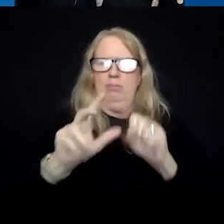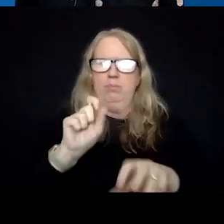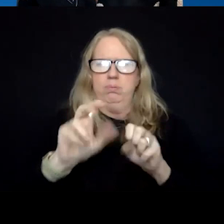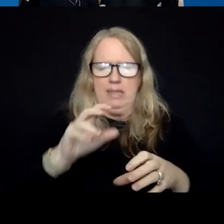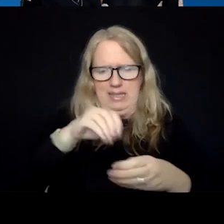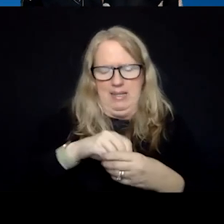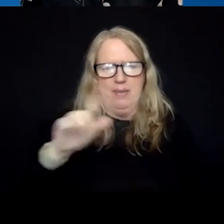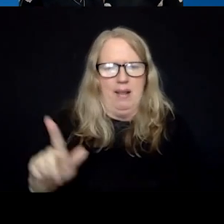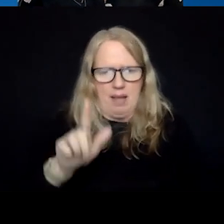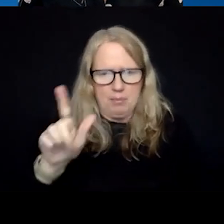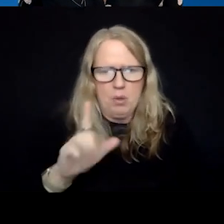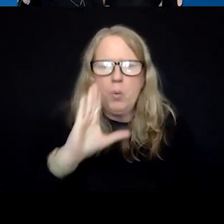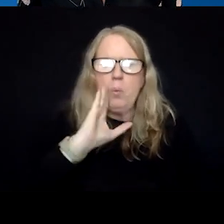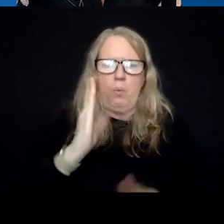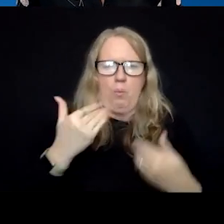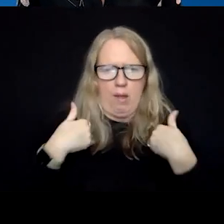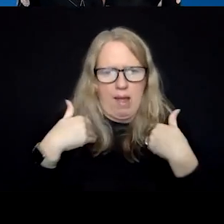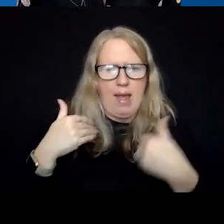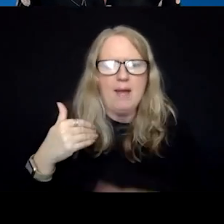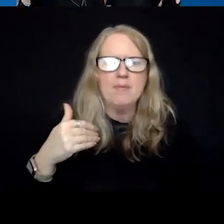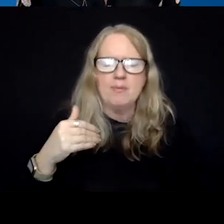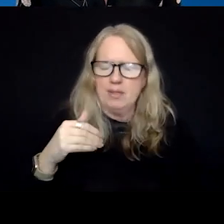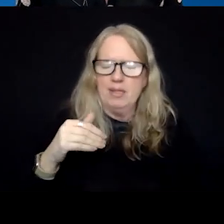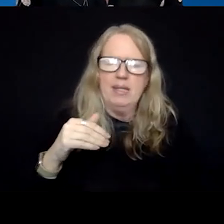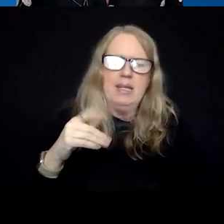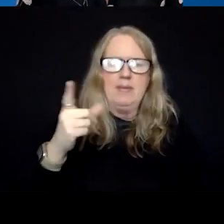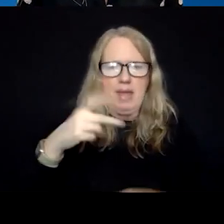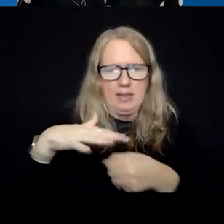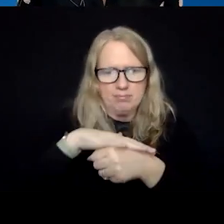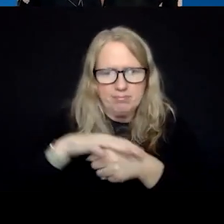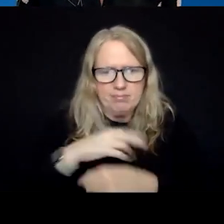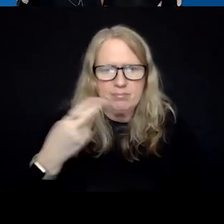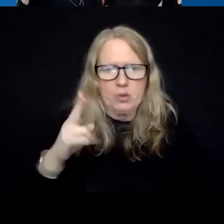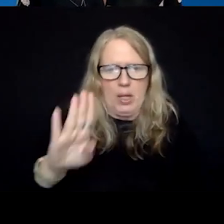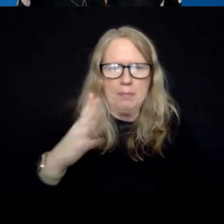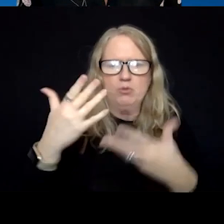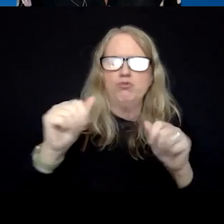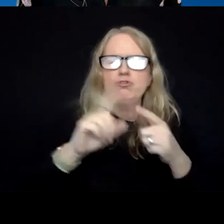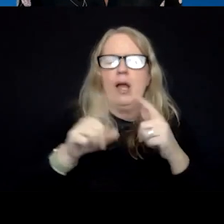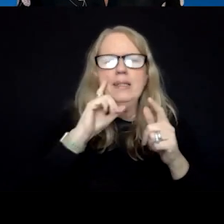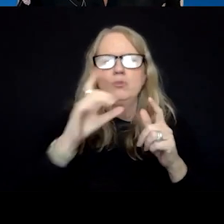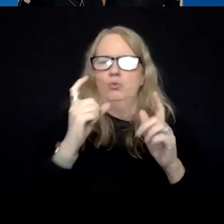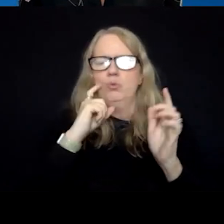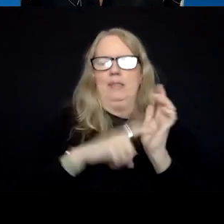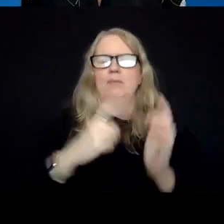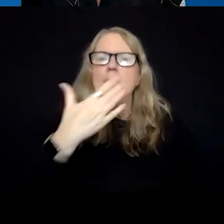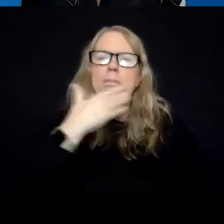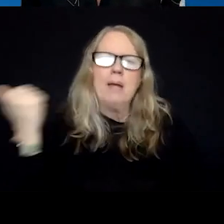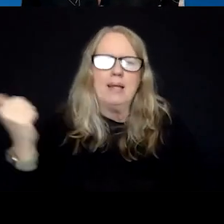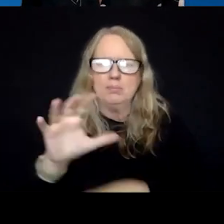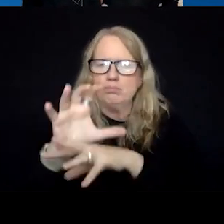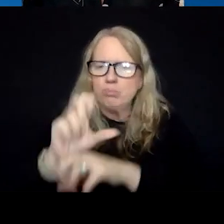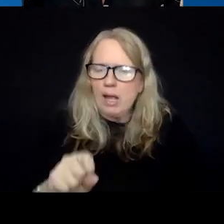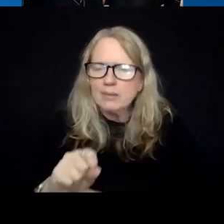space. We'll have a website that will really serve as a hub. We're trying to identify best practices and how to scale some of